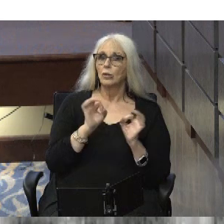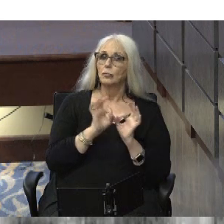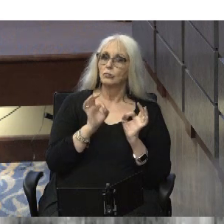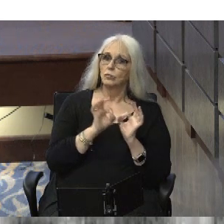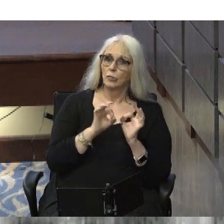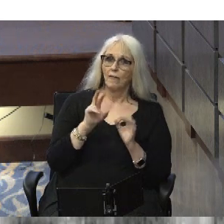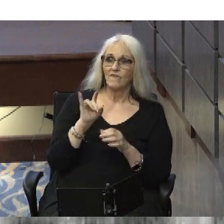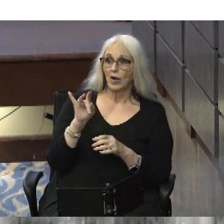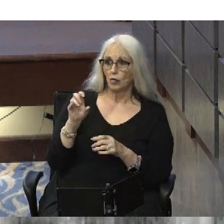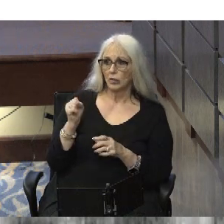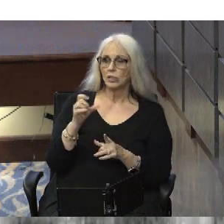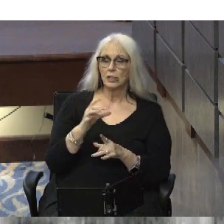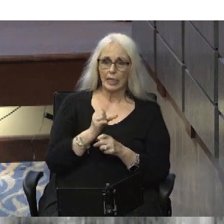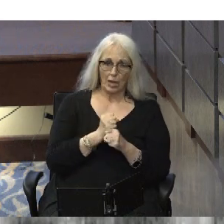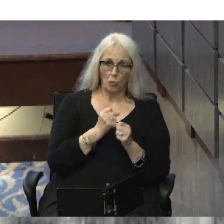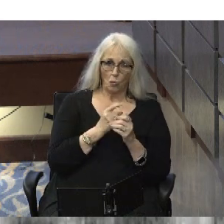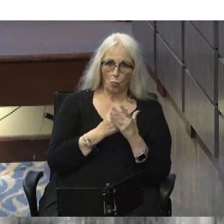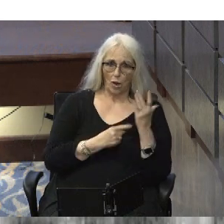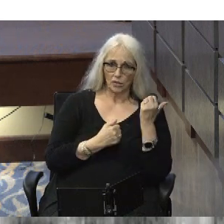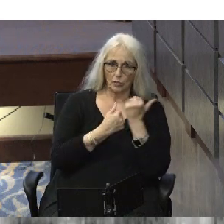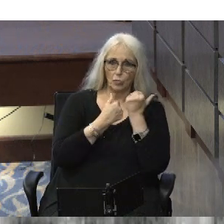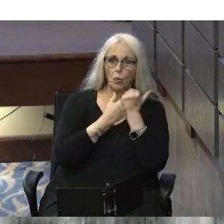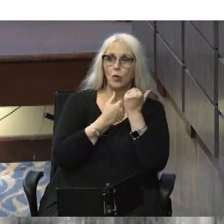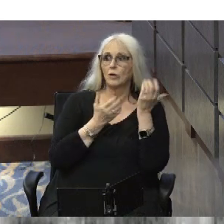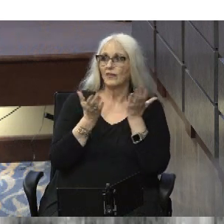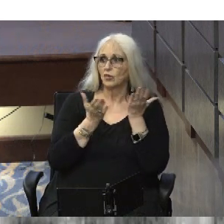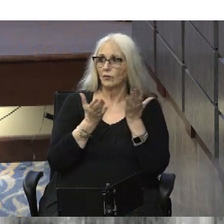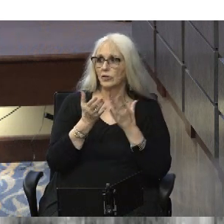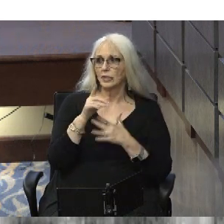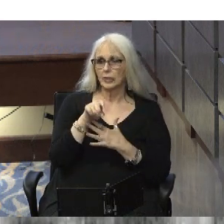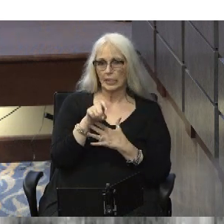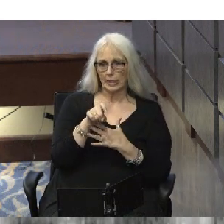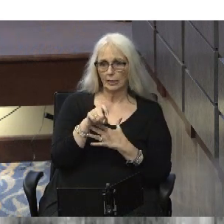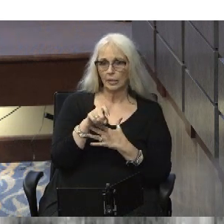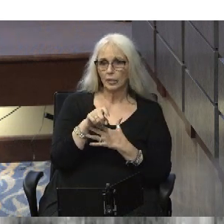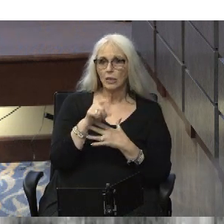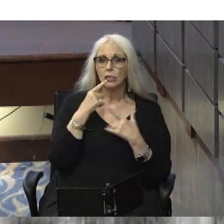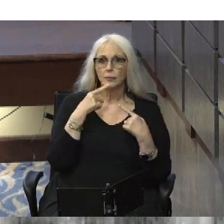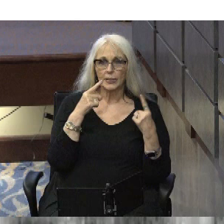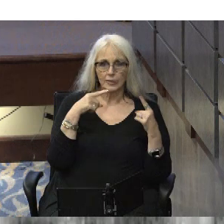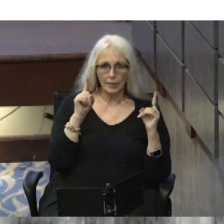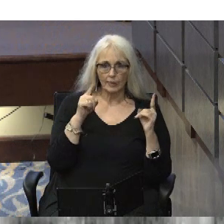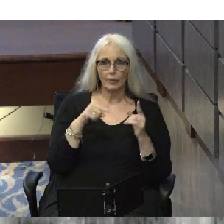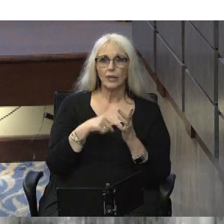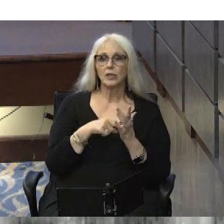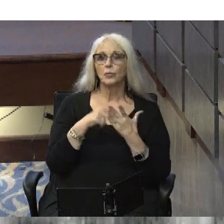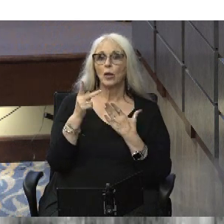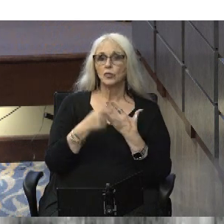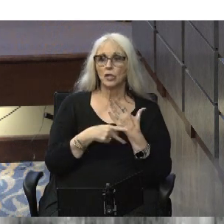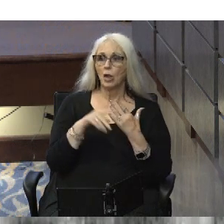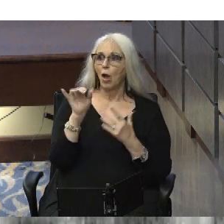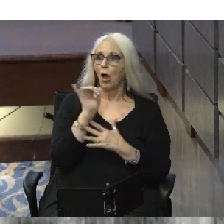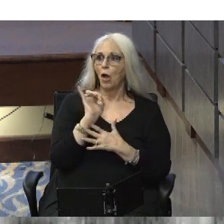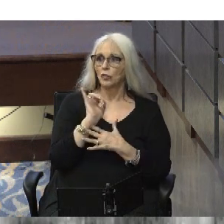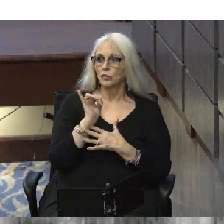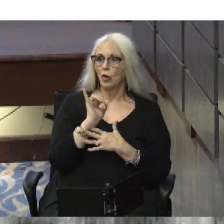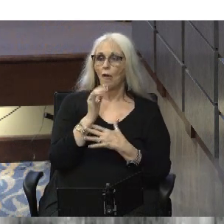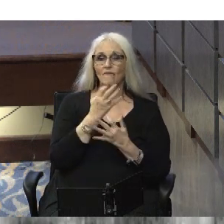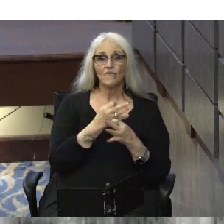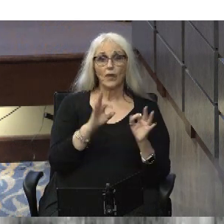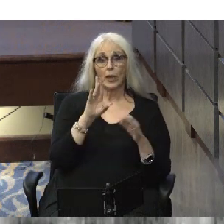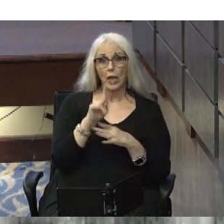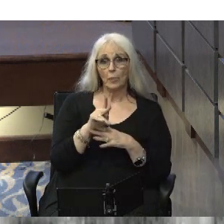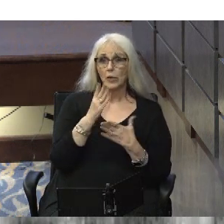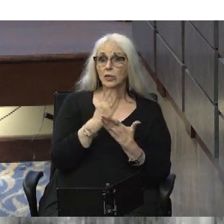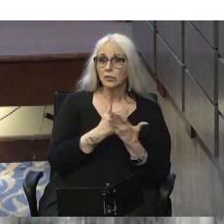veterans can receive the necessary supportive services. Success of this particular project would also free up some of the